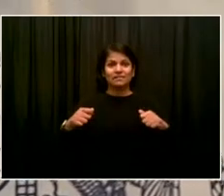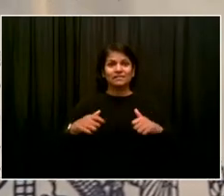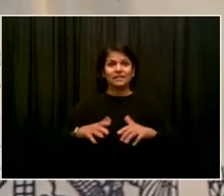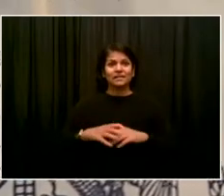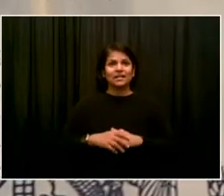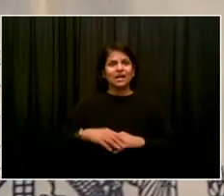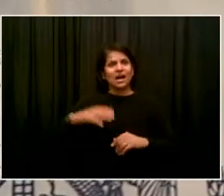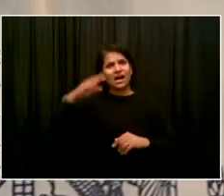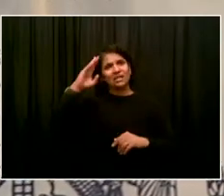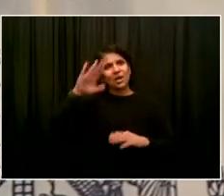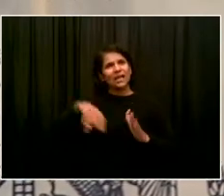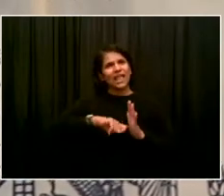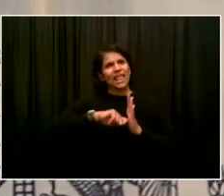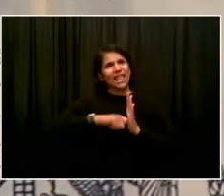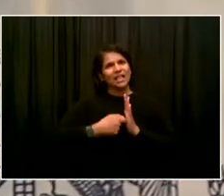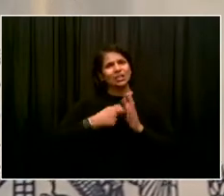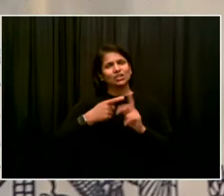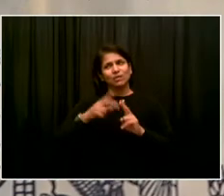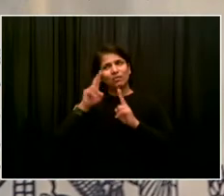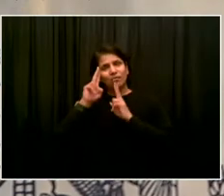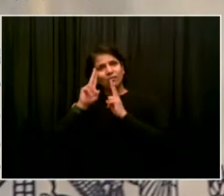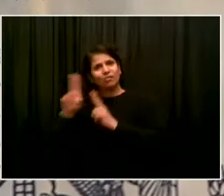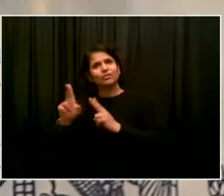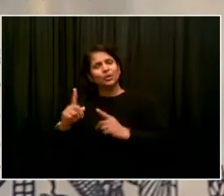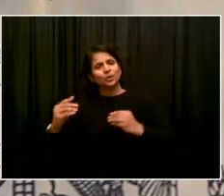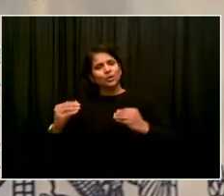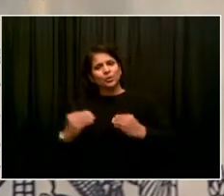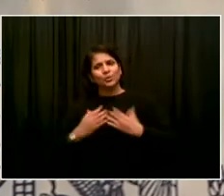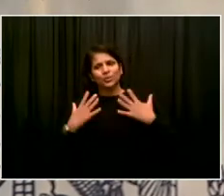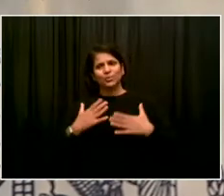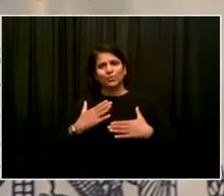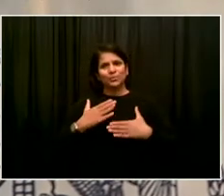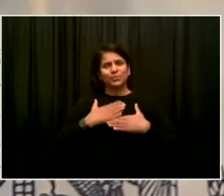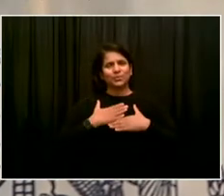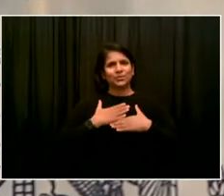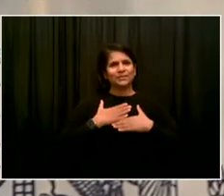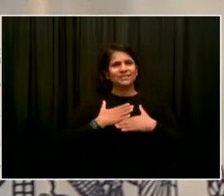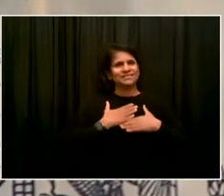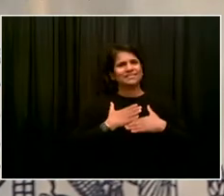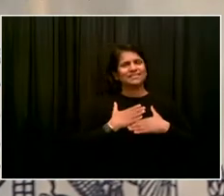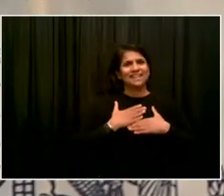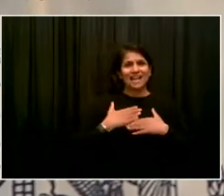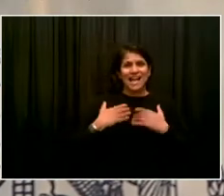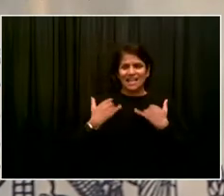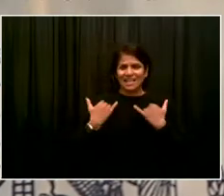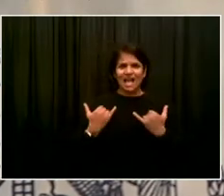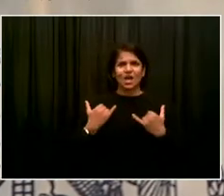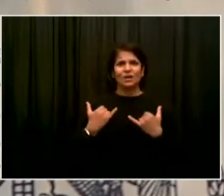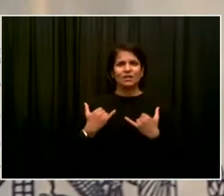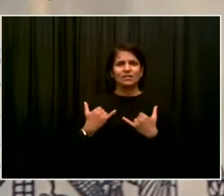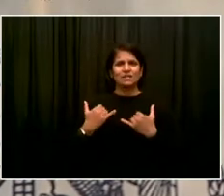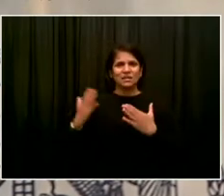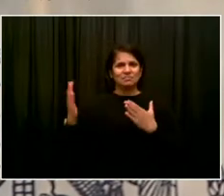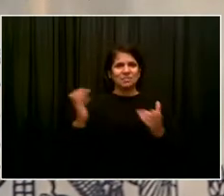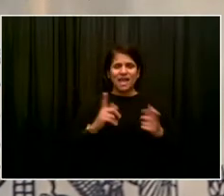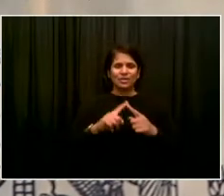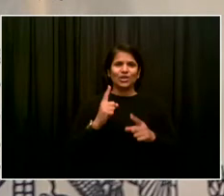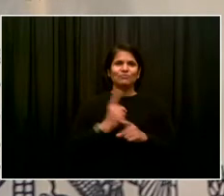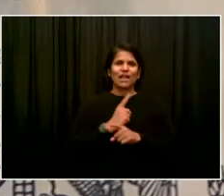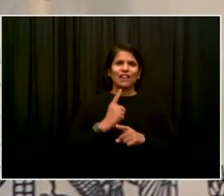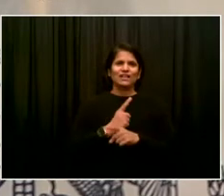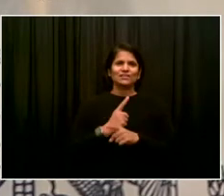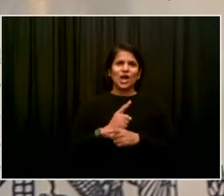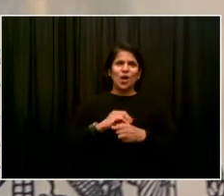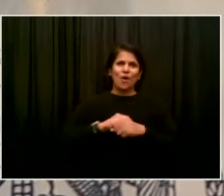it's so moving. And kind of feels funny to go back to things like our indicators, but let's go back to our